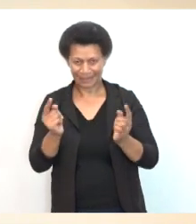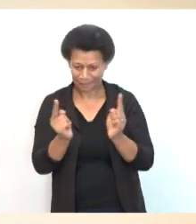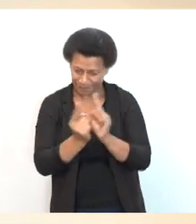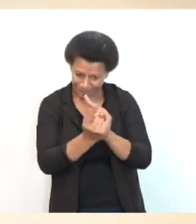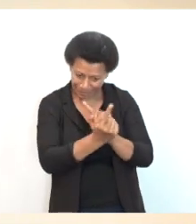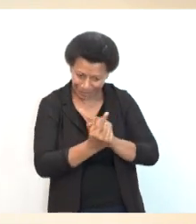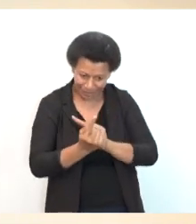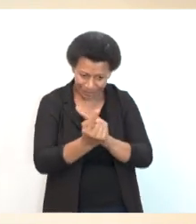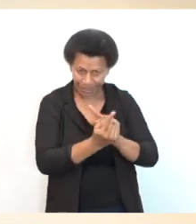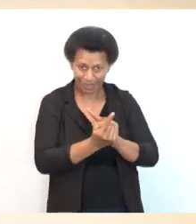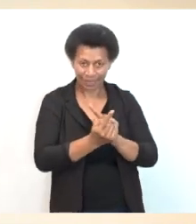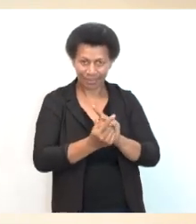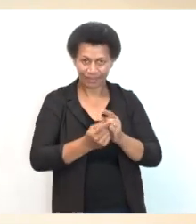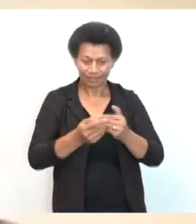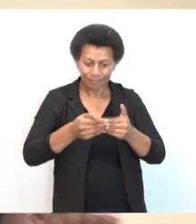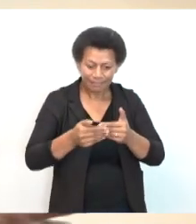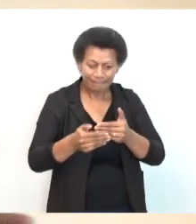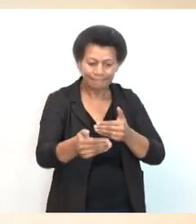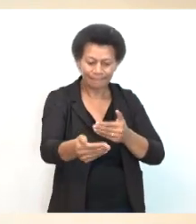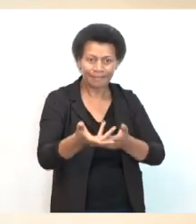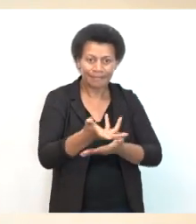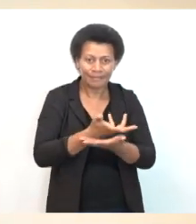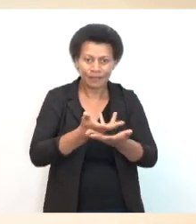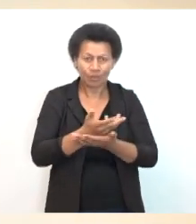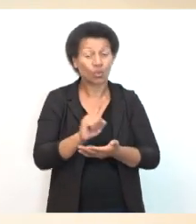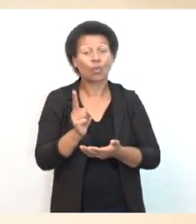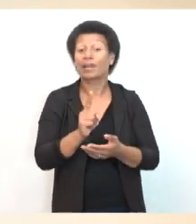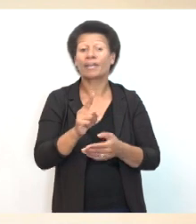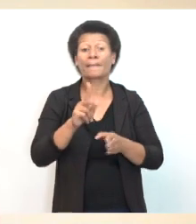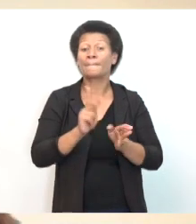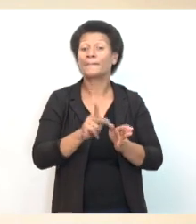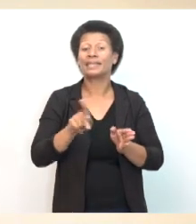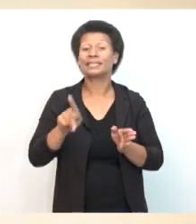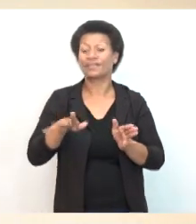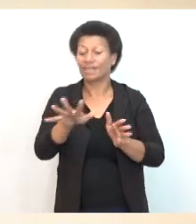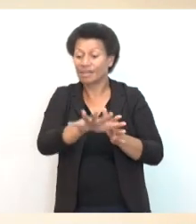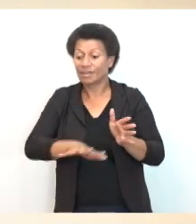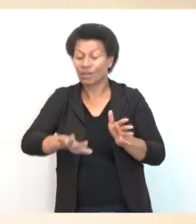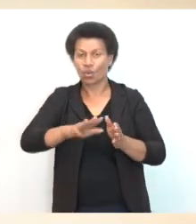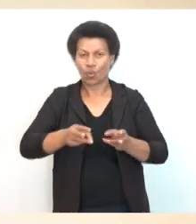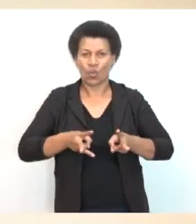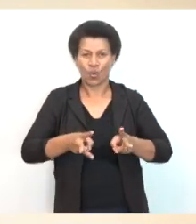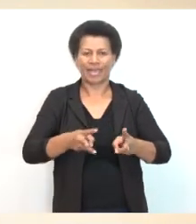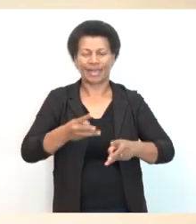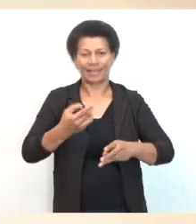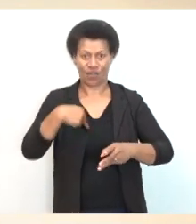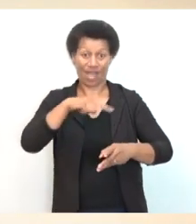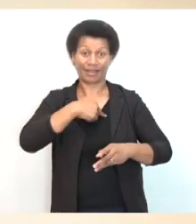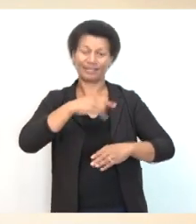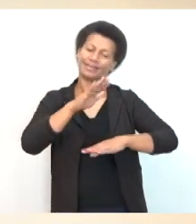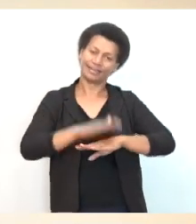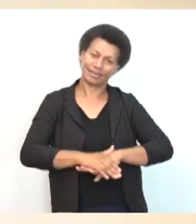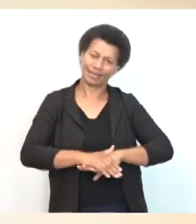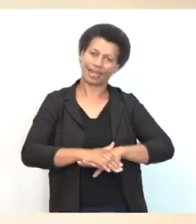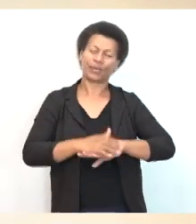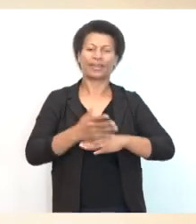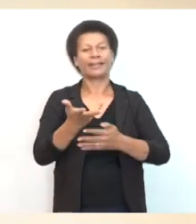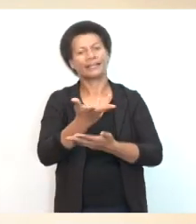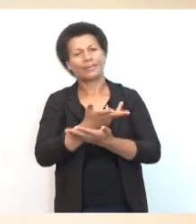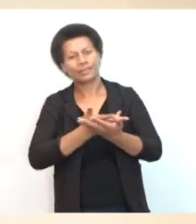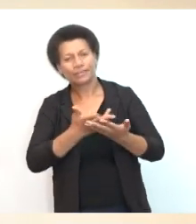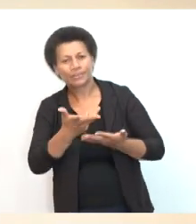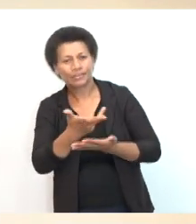Tomorrow will be 1 month for this coalition government to be in power. At the end of the day, it's about human relationships,